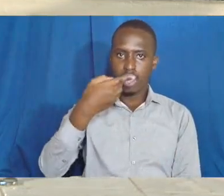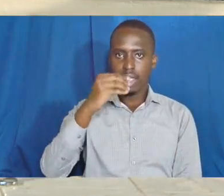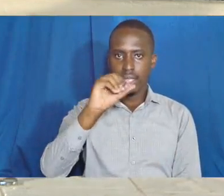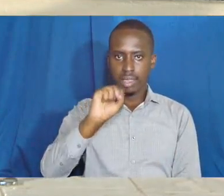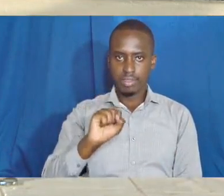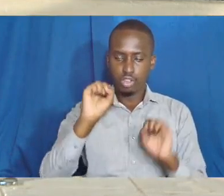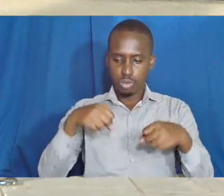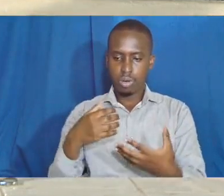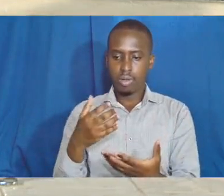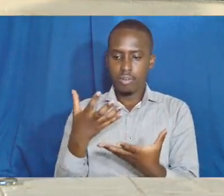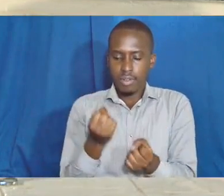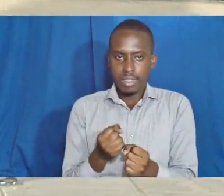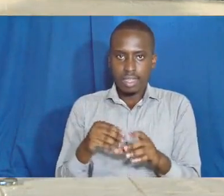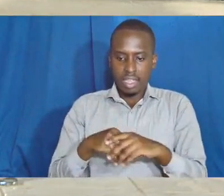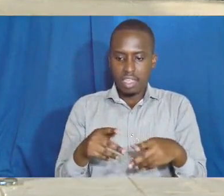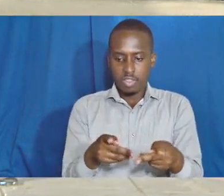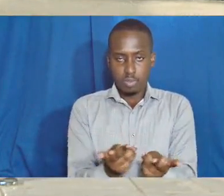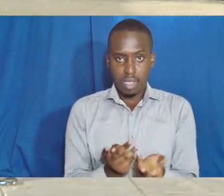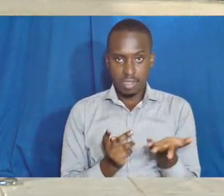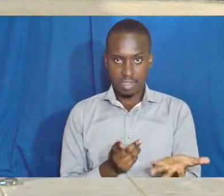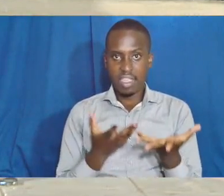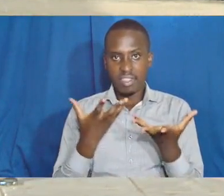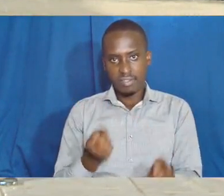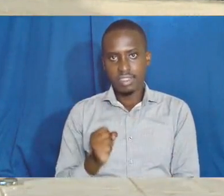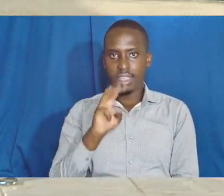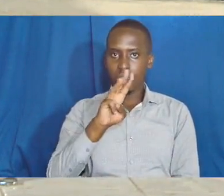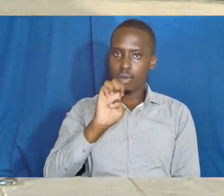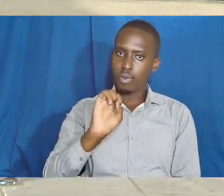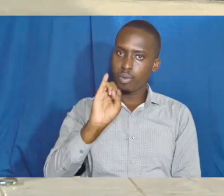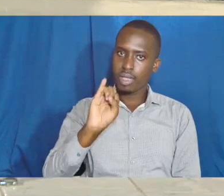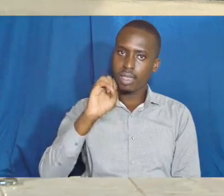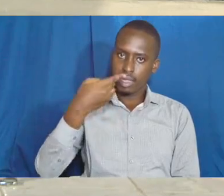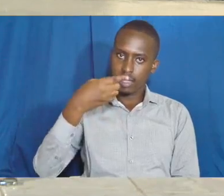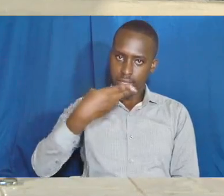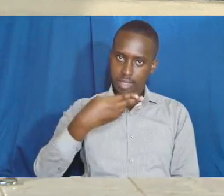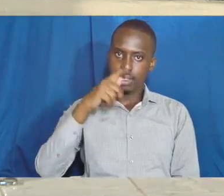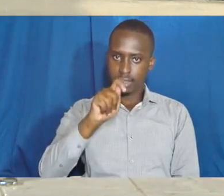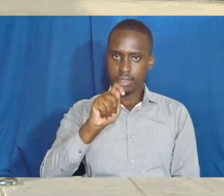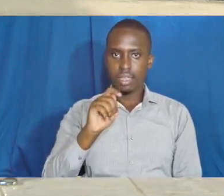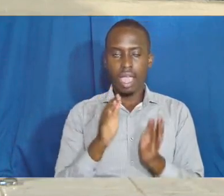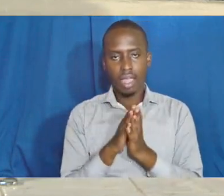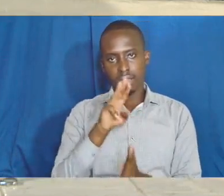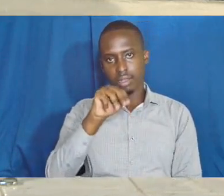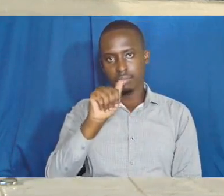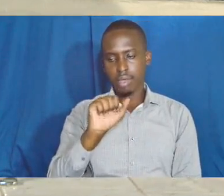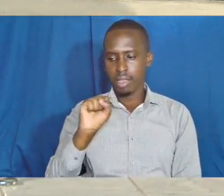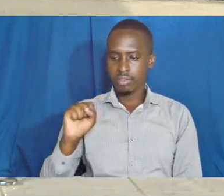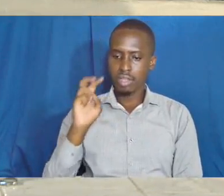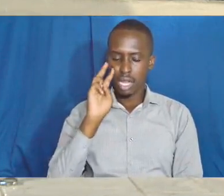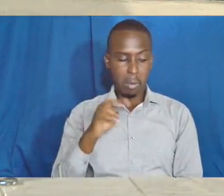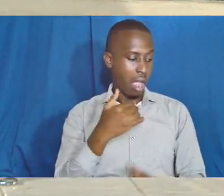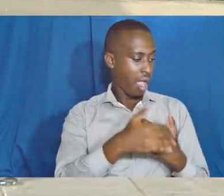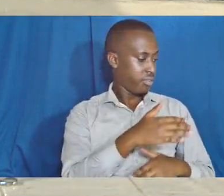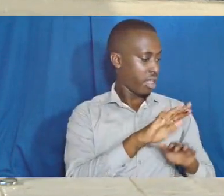space and has weight or mass. So look around yourself. Look around where